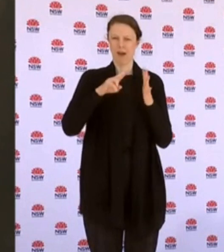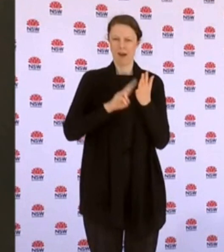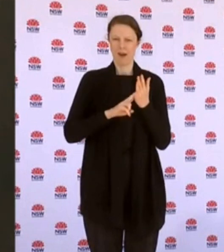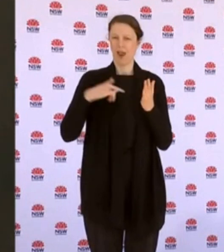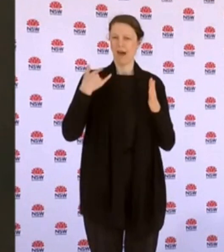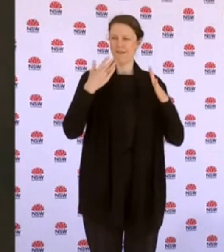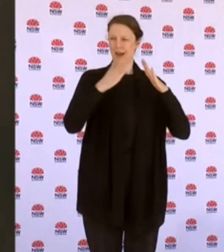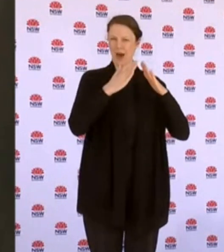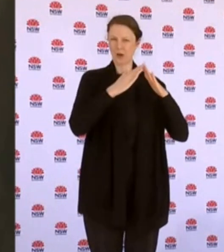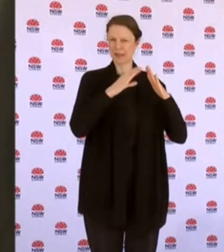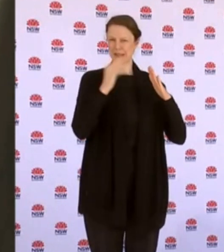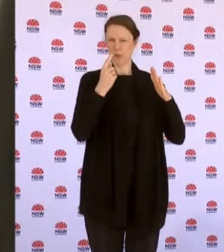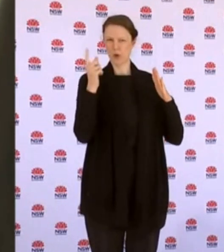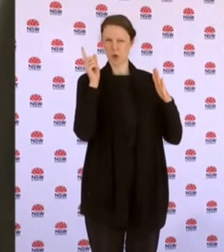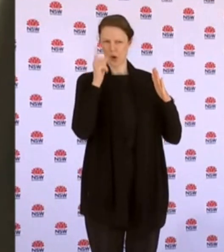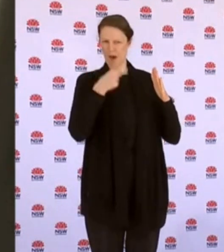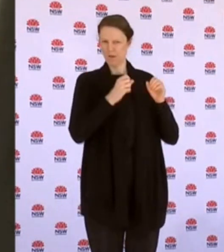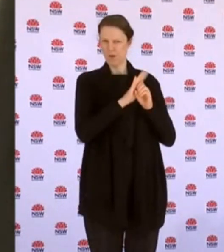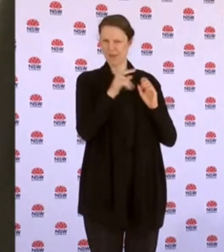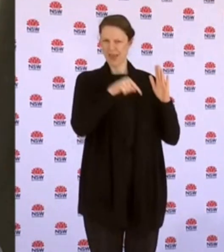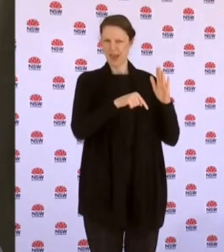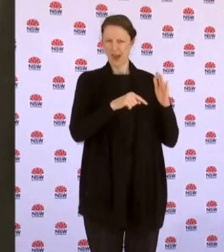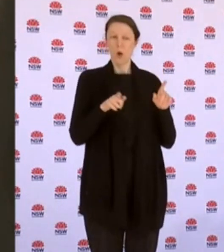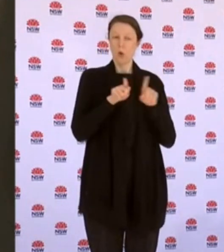how many people in hospital at the moment are vaccinated?